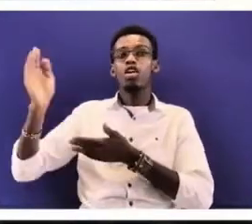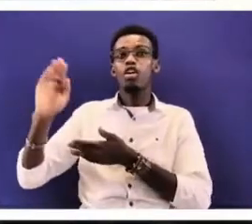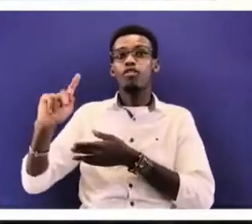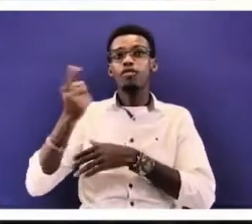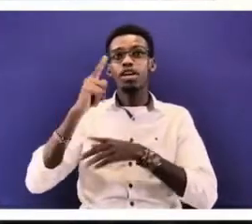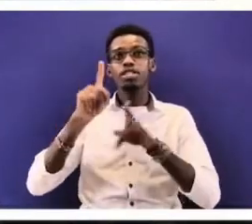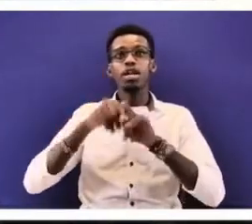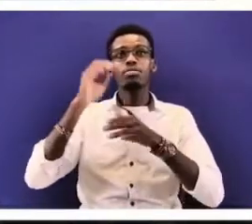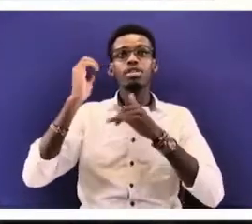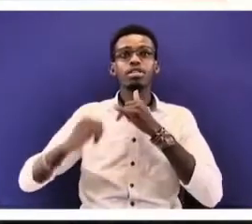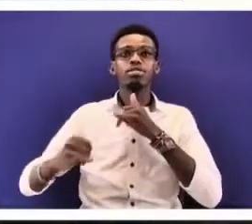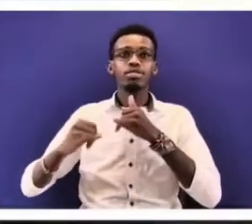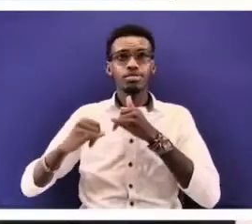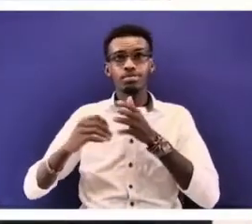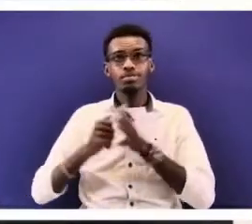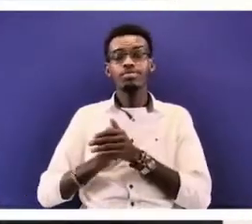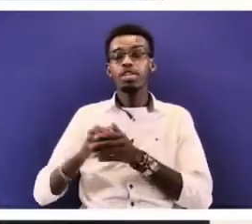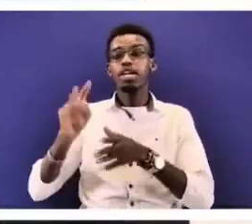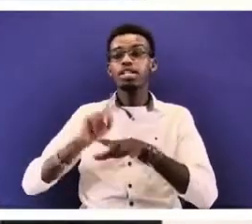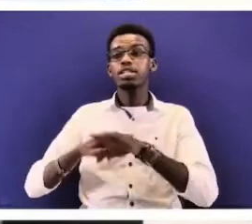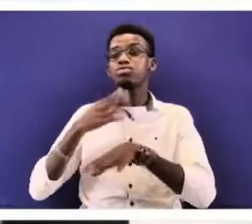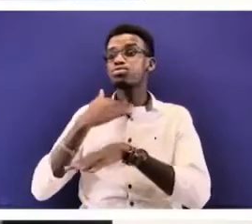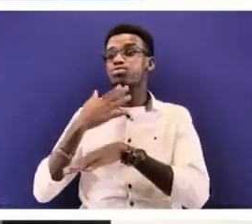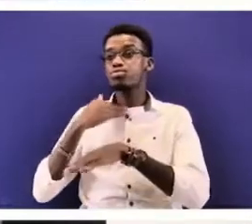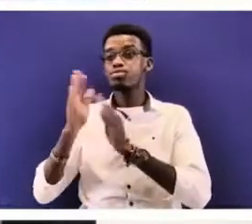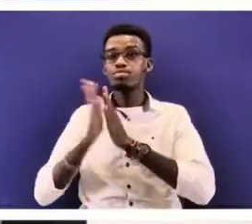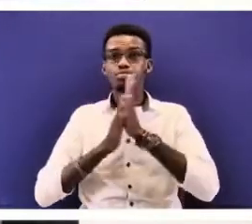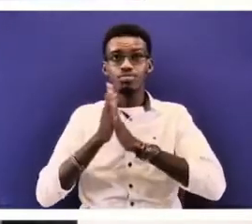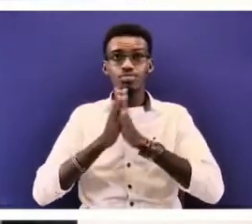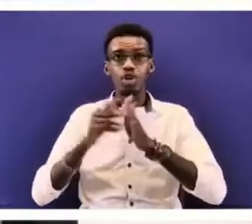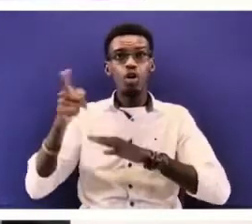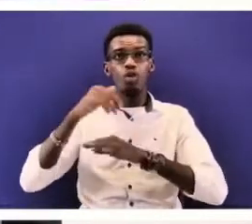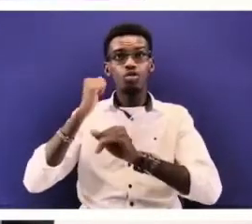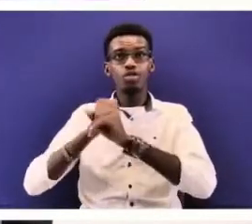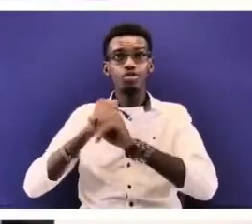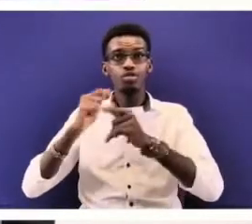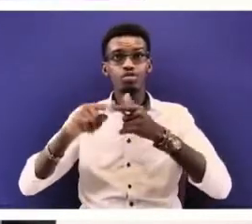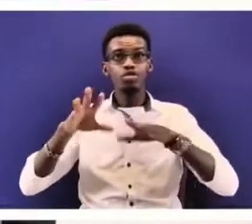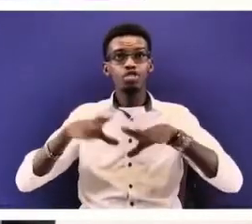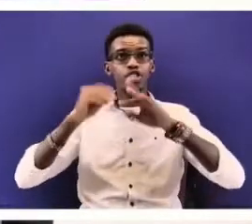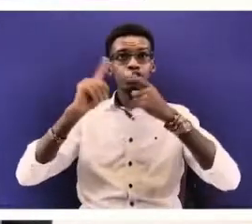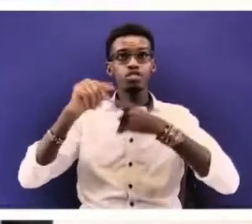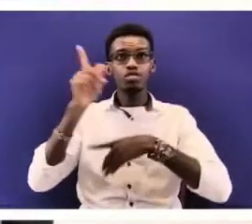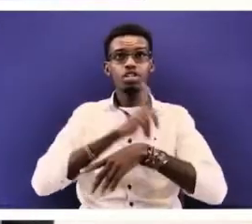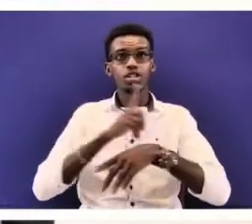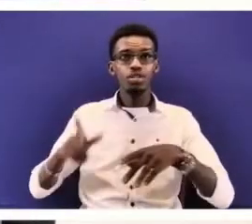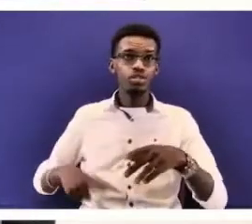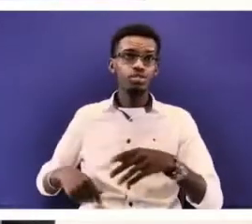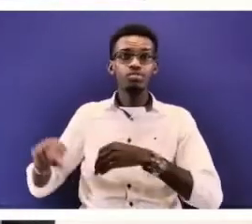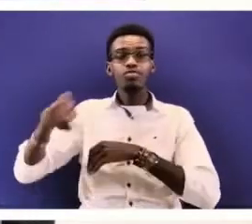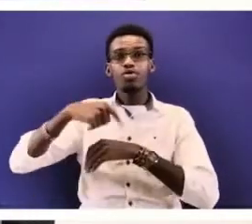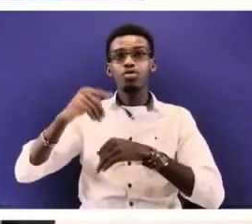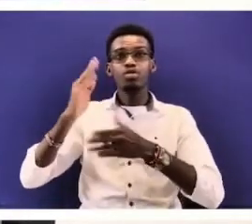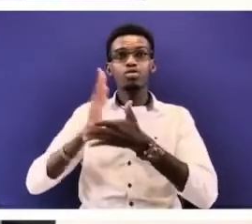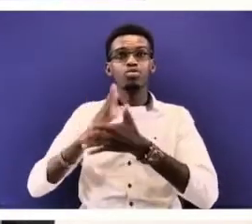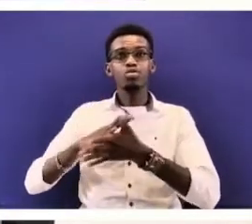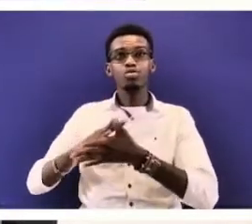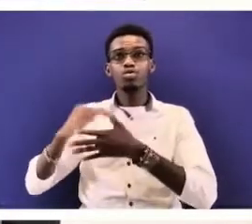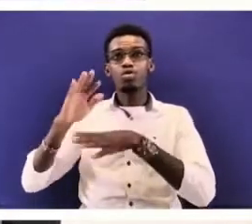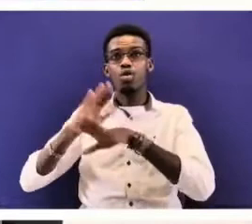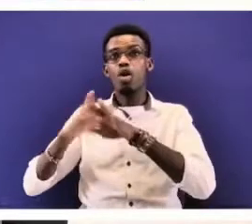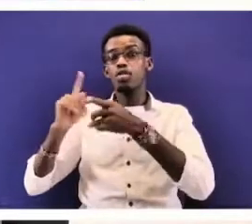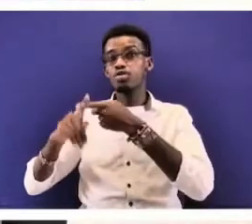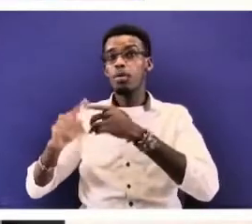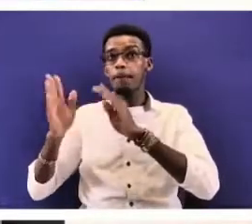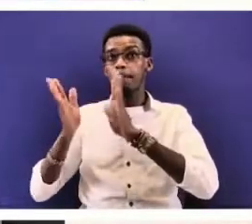the last. Whatever we need, all we have to do is take it to the Lord. We are called to be